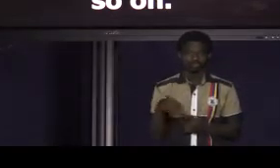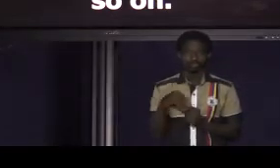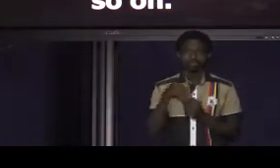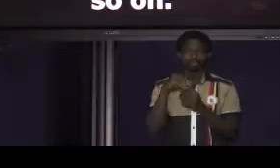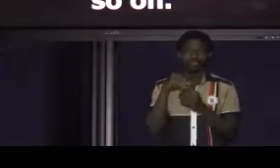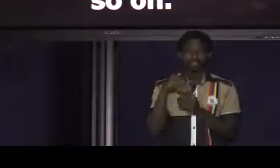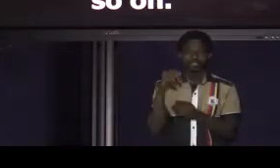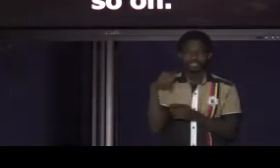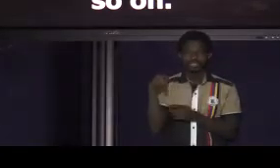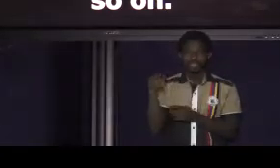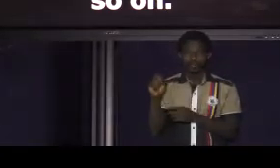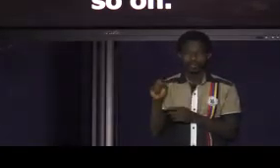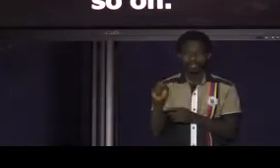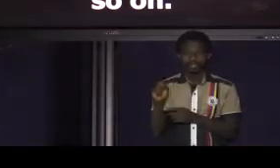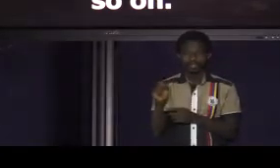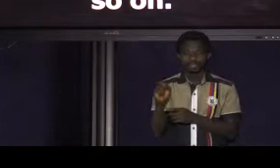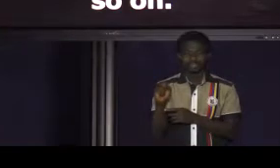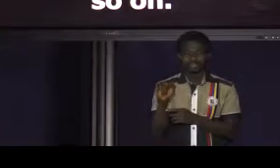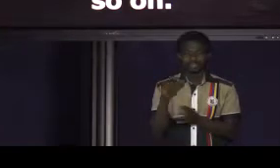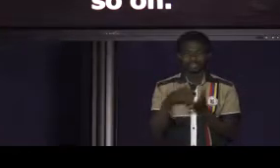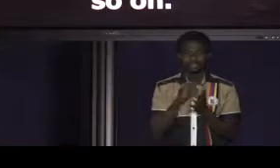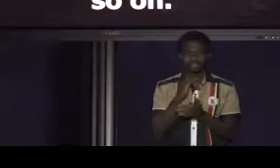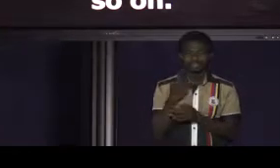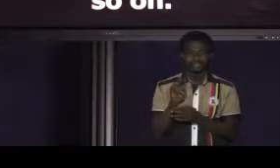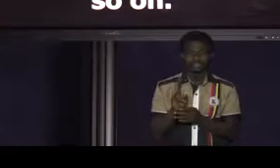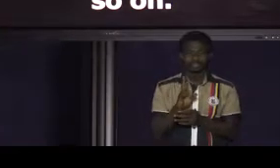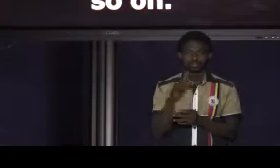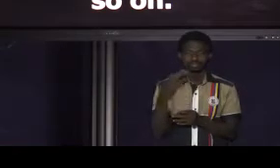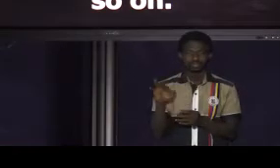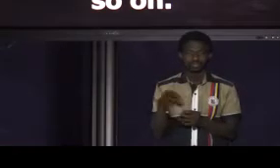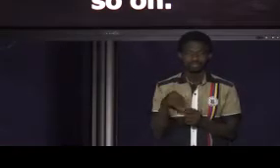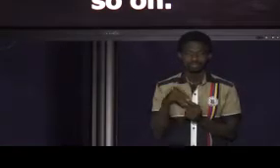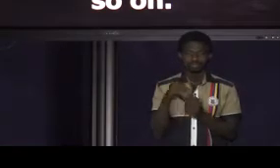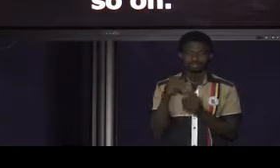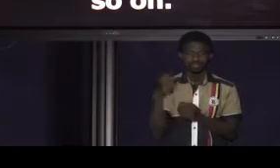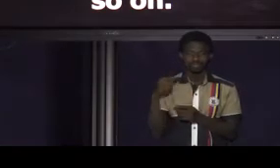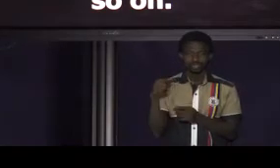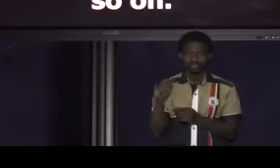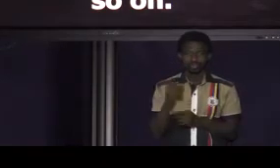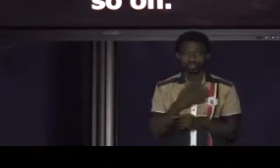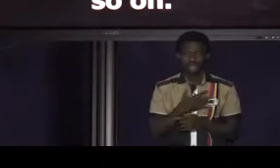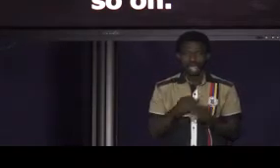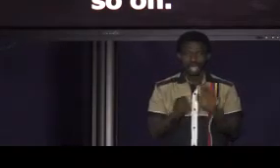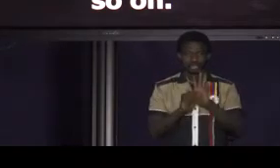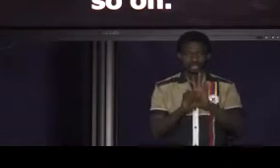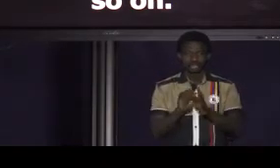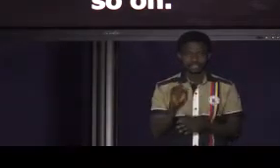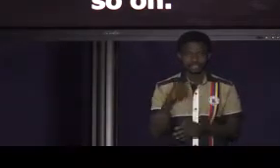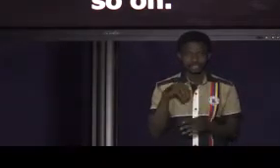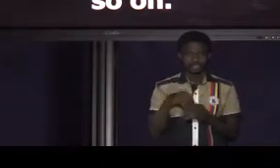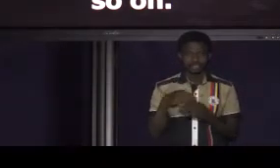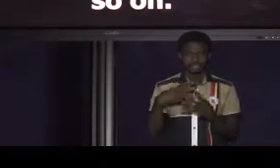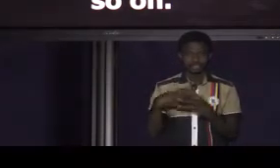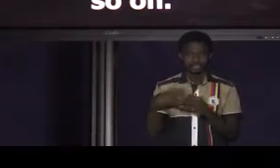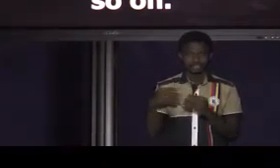marks. Punctuation is the use of special marks and signs in